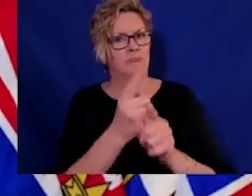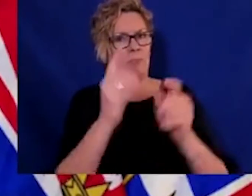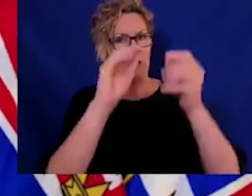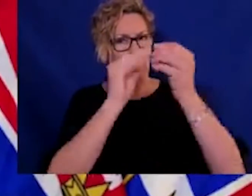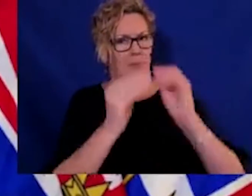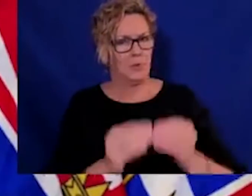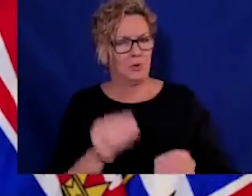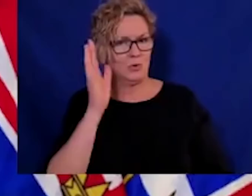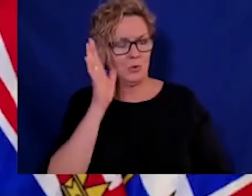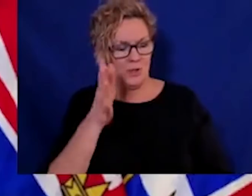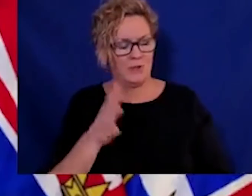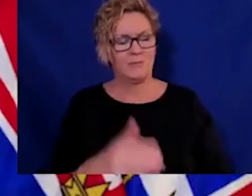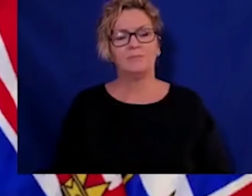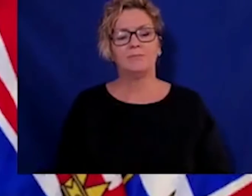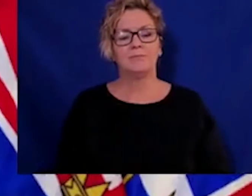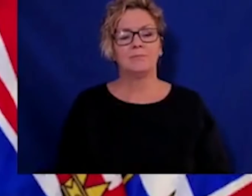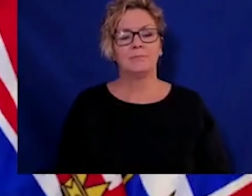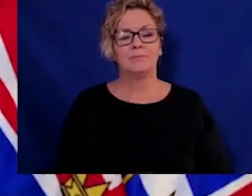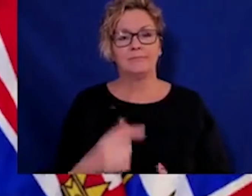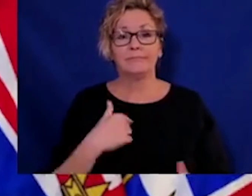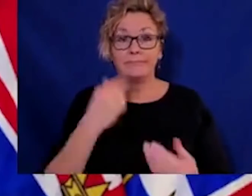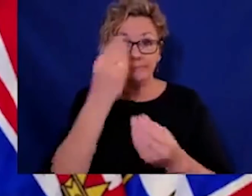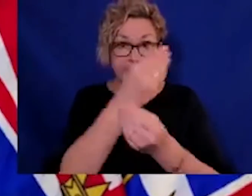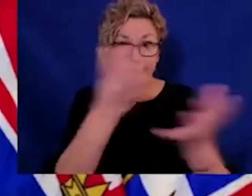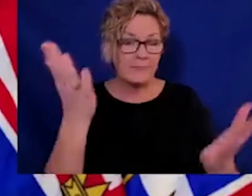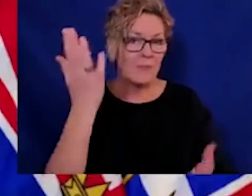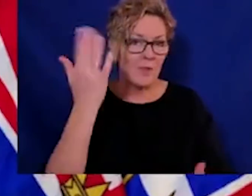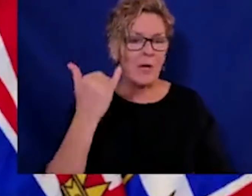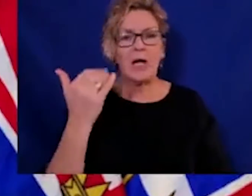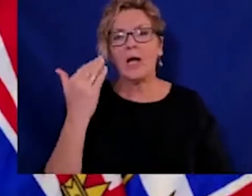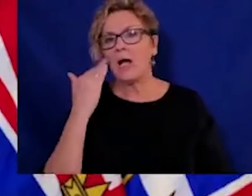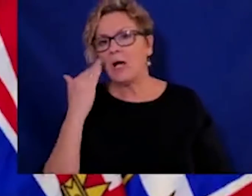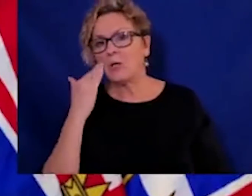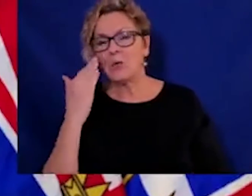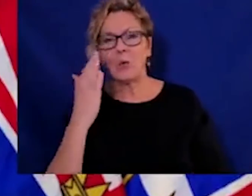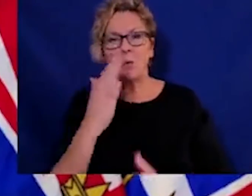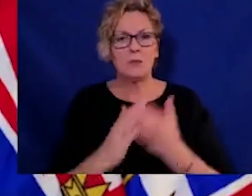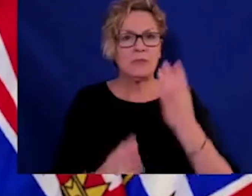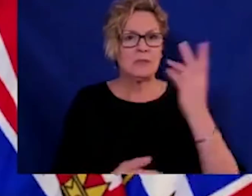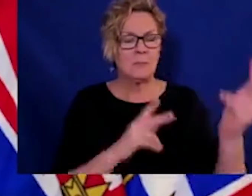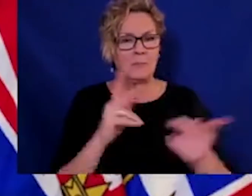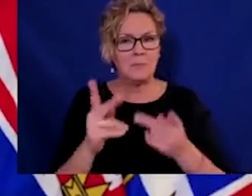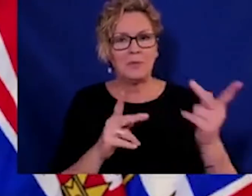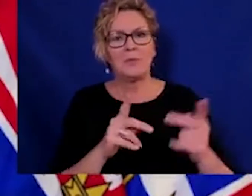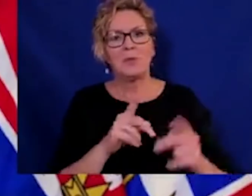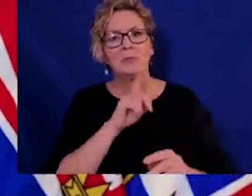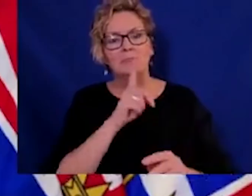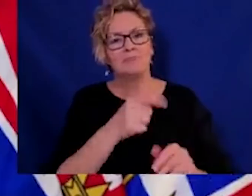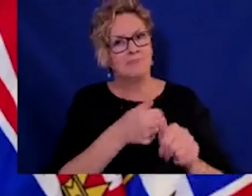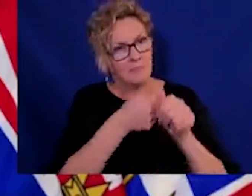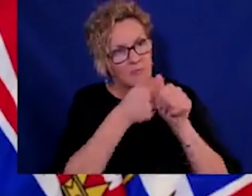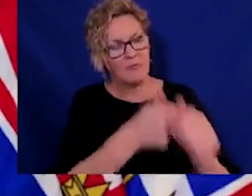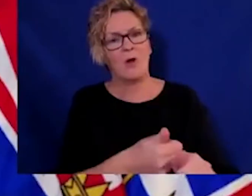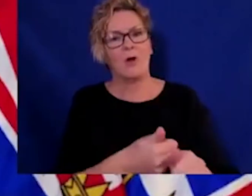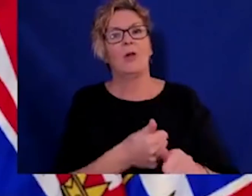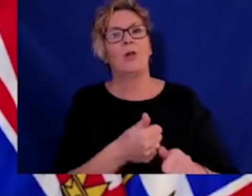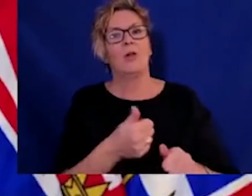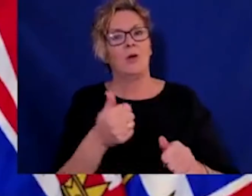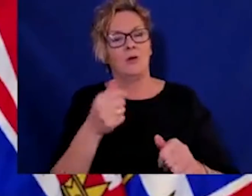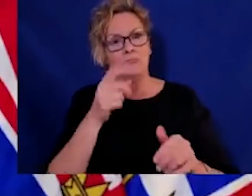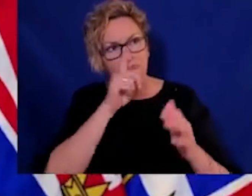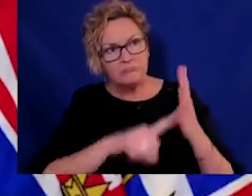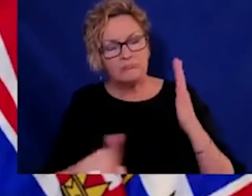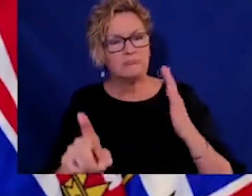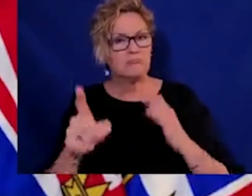attention to this because I know some people use those daily case counts and the 7-day rolling averages to help understand